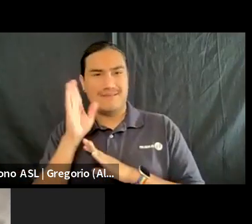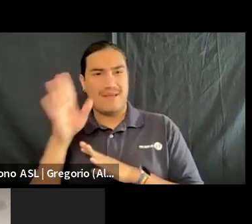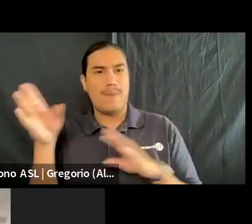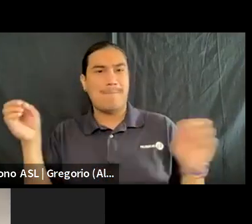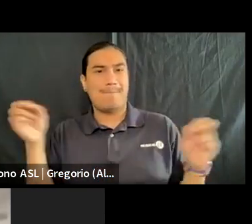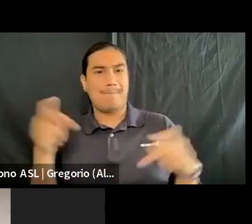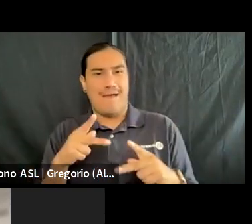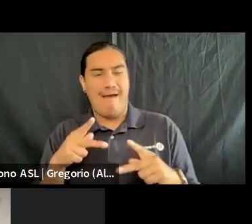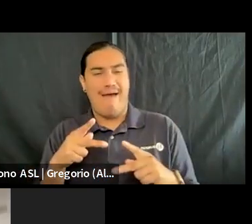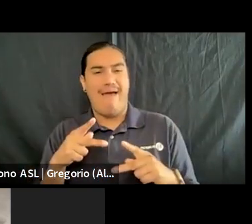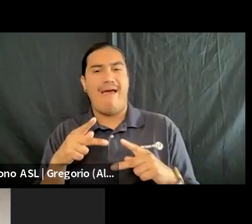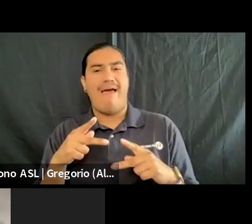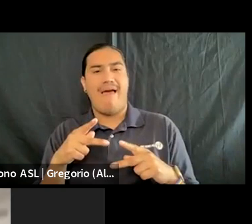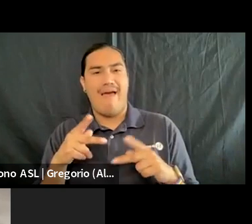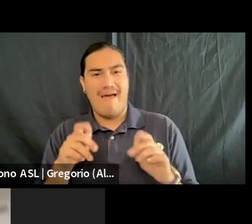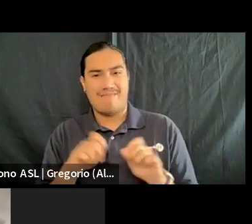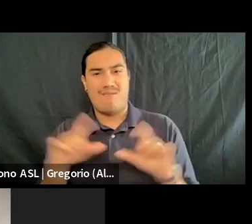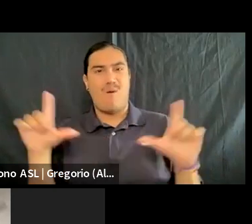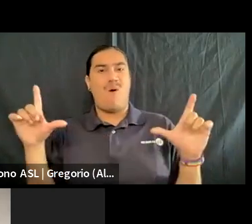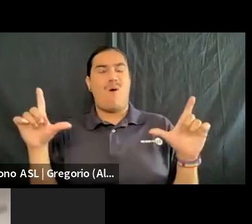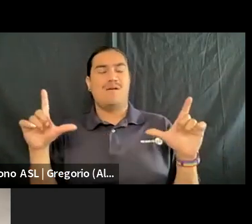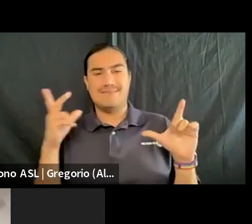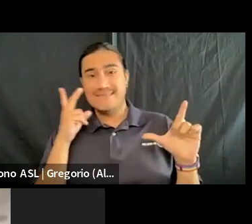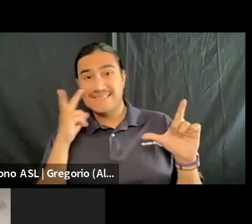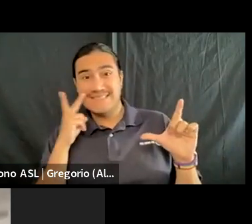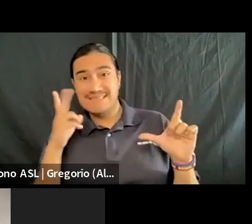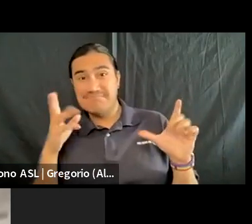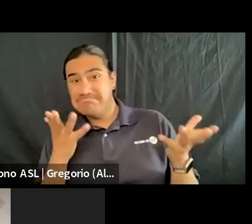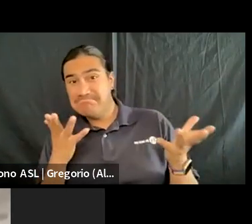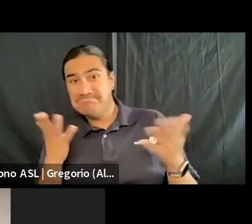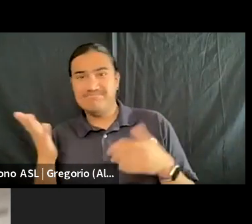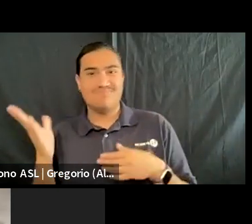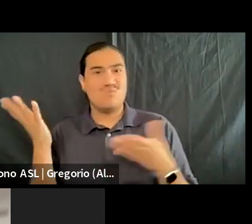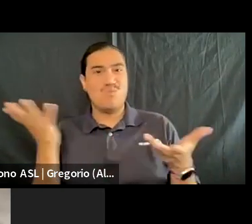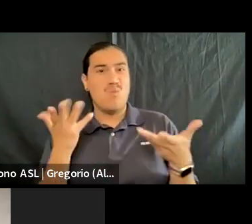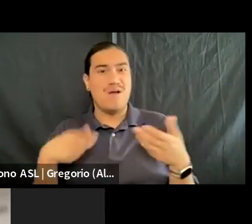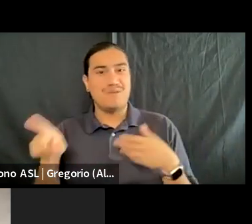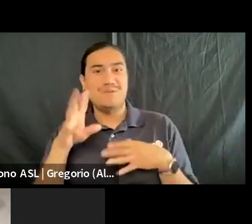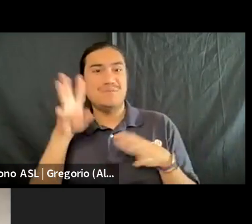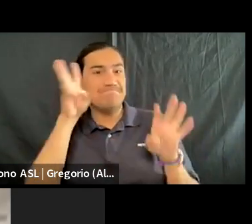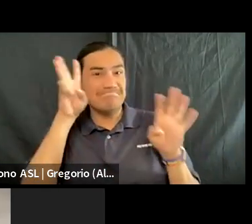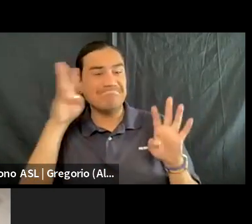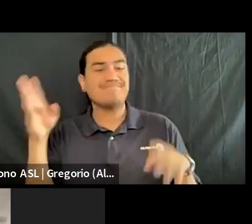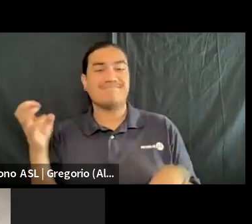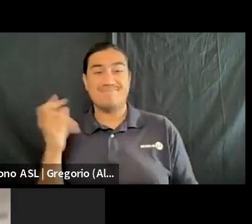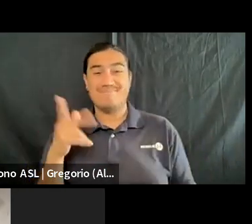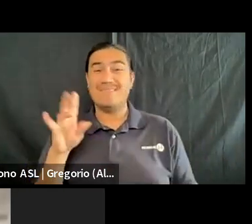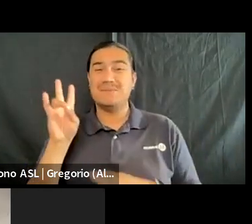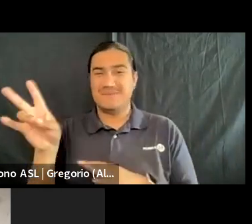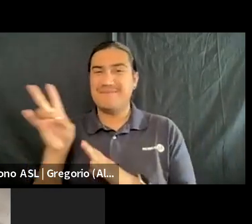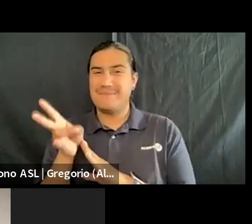back and see what scenes y'all have created. So 7 minutes, y'all.